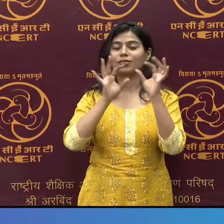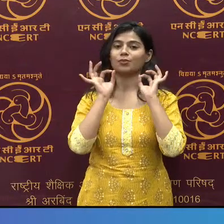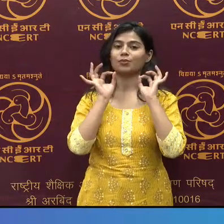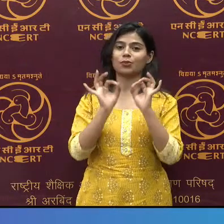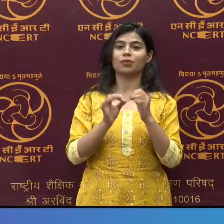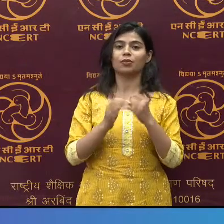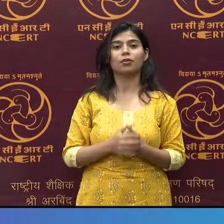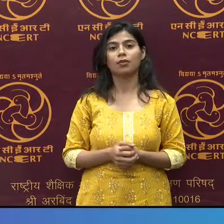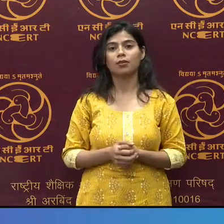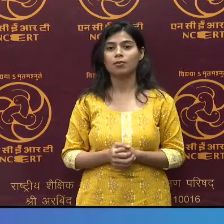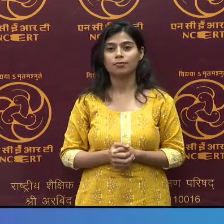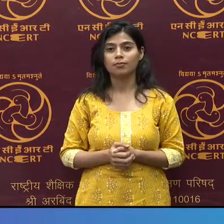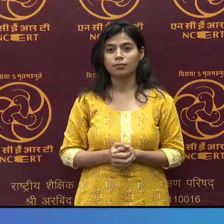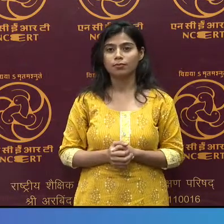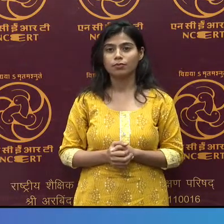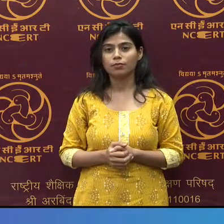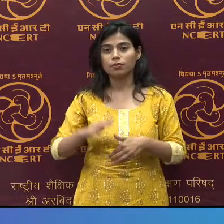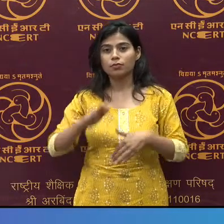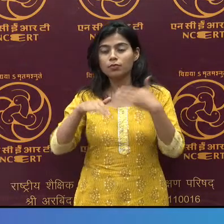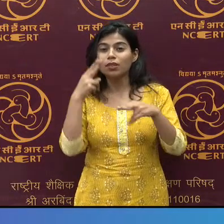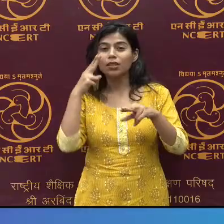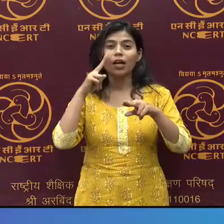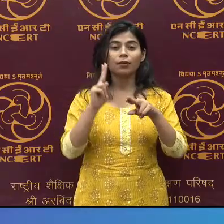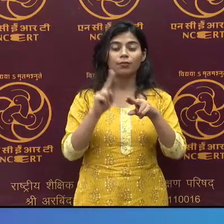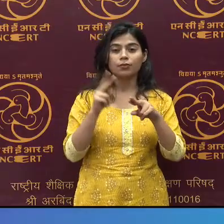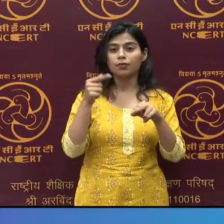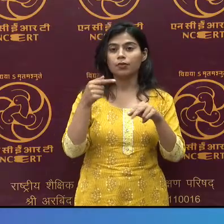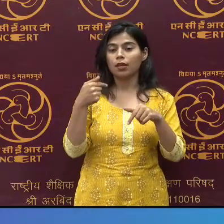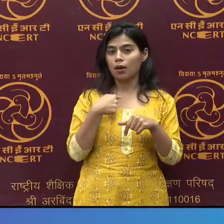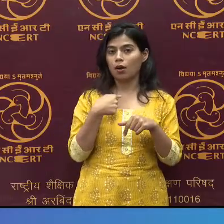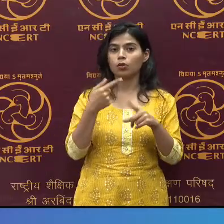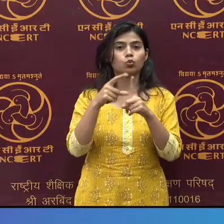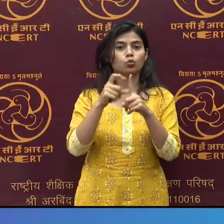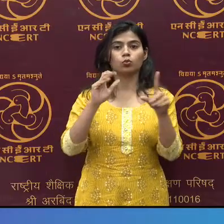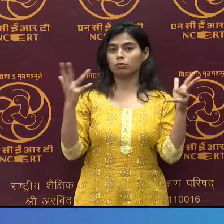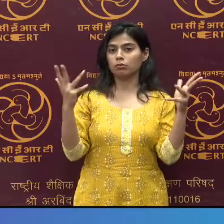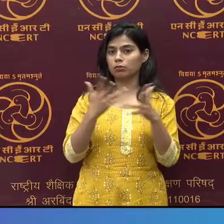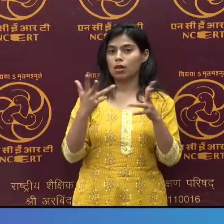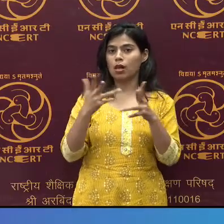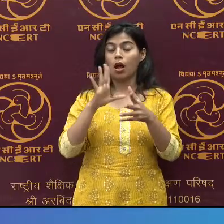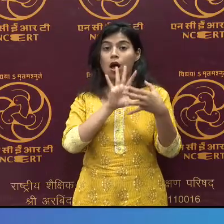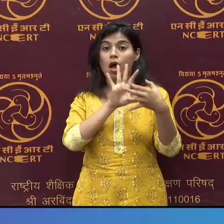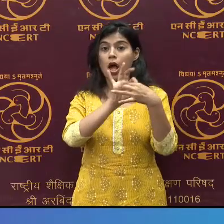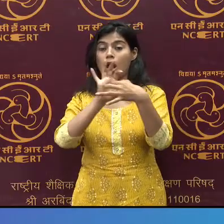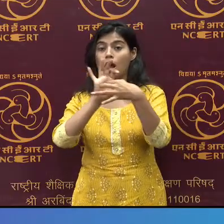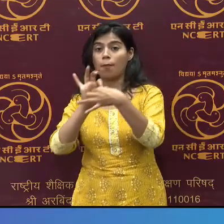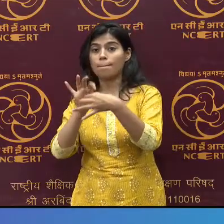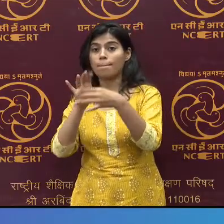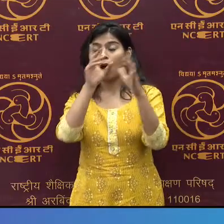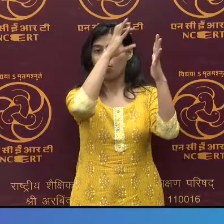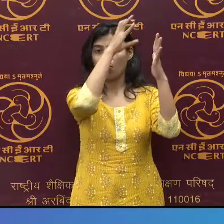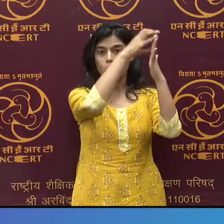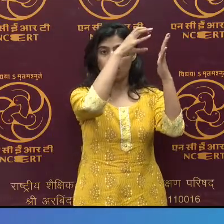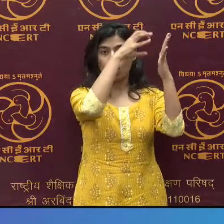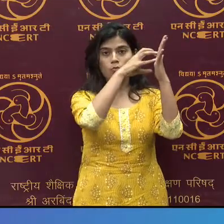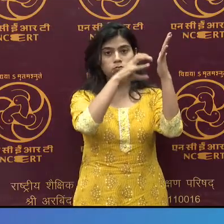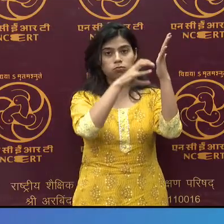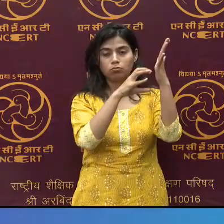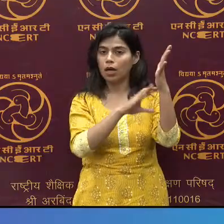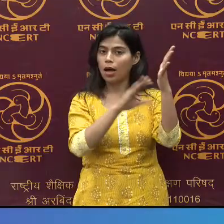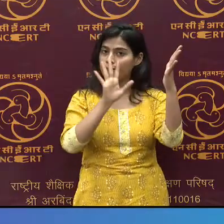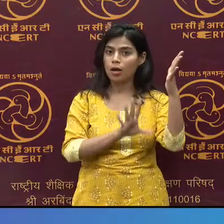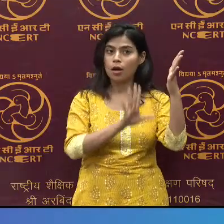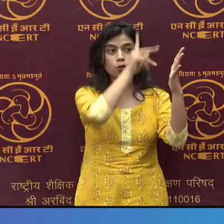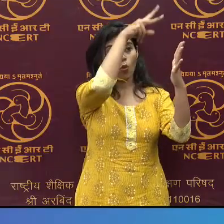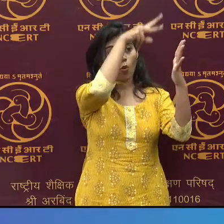Yes. And then if I'm concluding it, what I do is I try to connect everything from paragraph 1 to paragraph